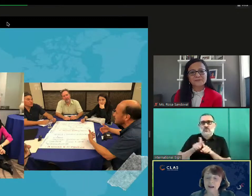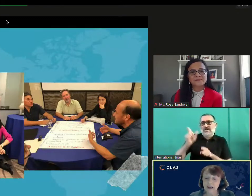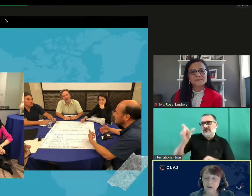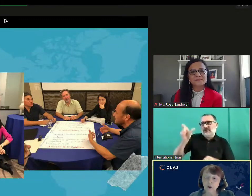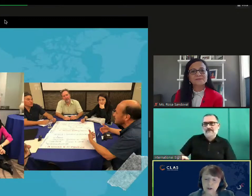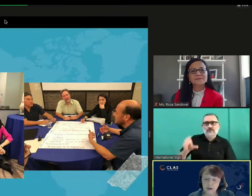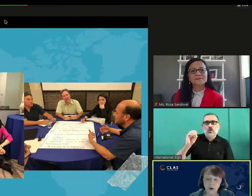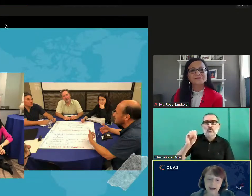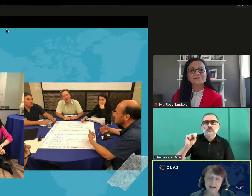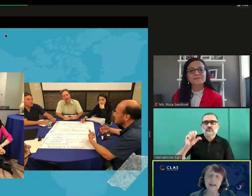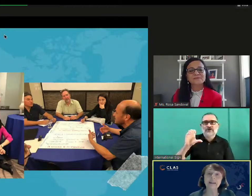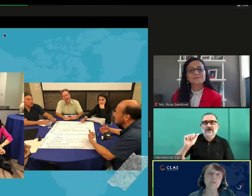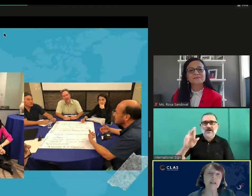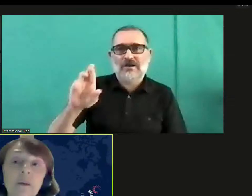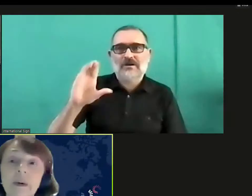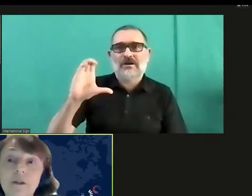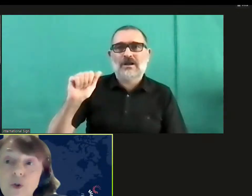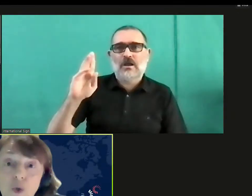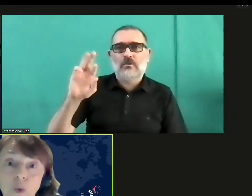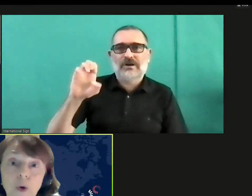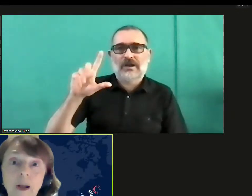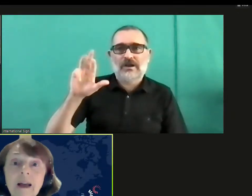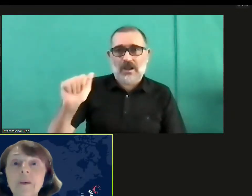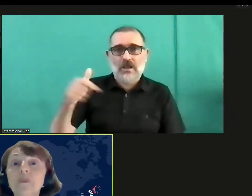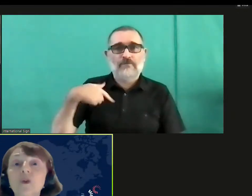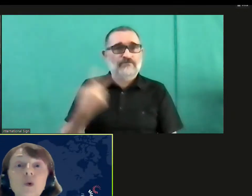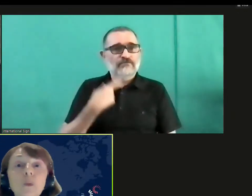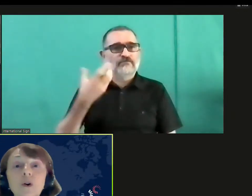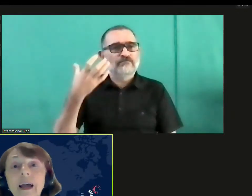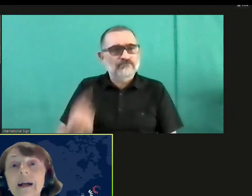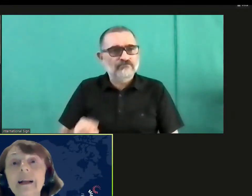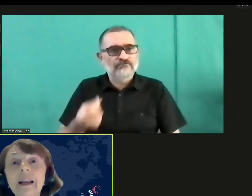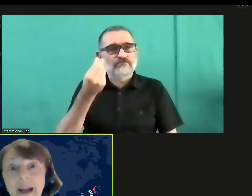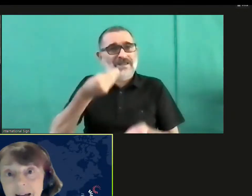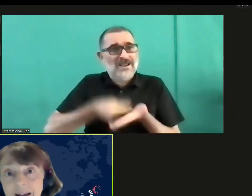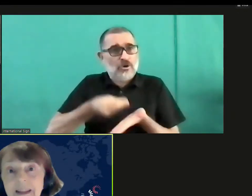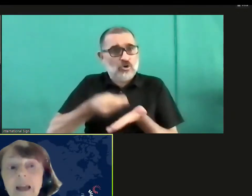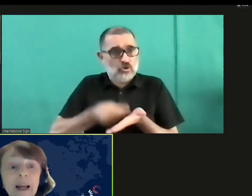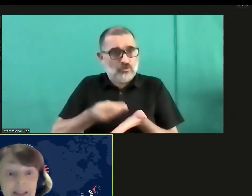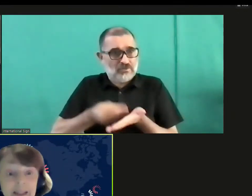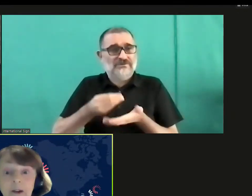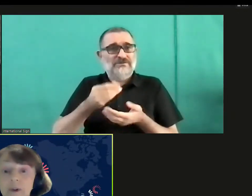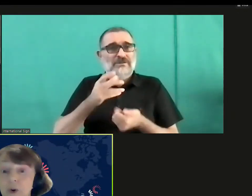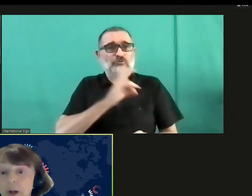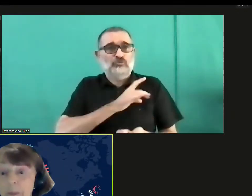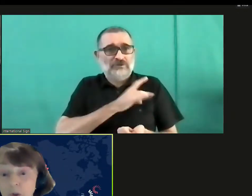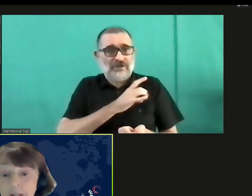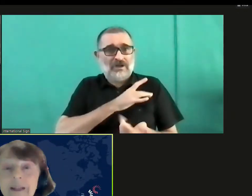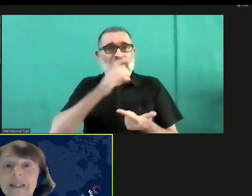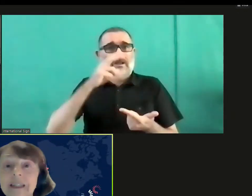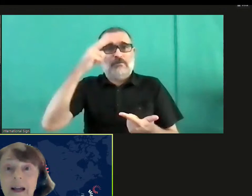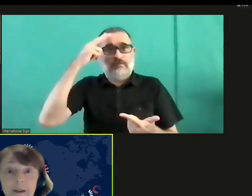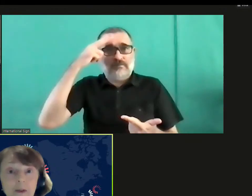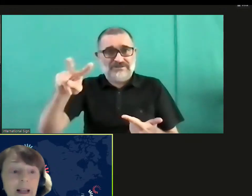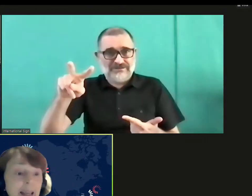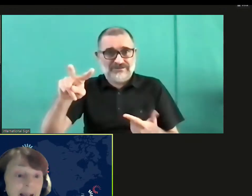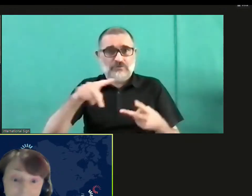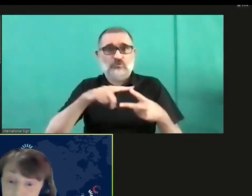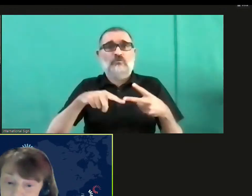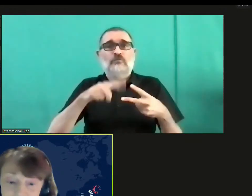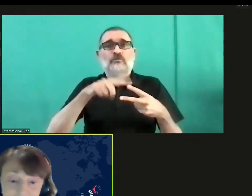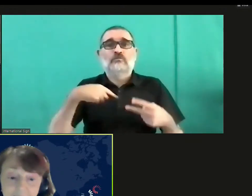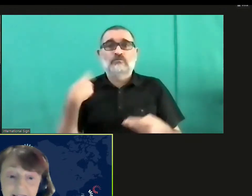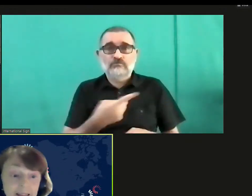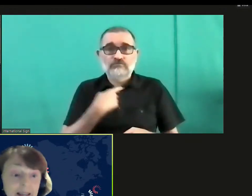recently, Oscar just mentioned the issue of Mercosur. We had to